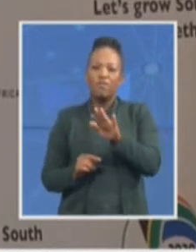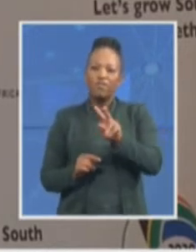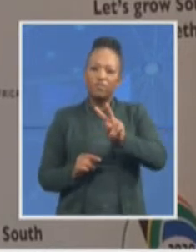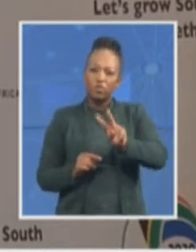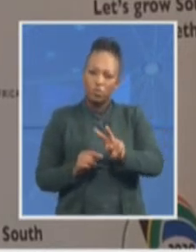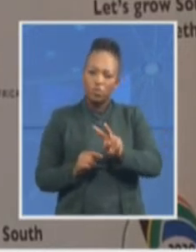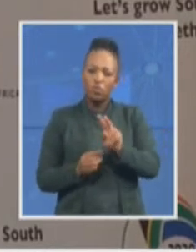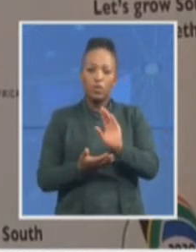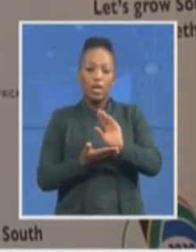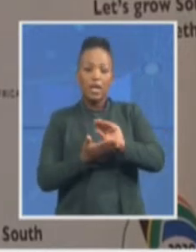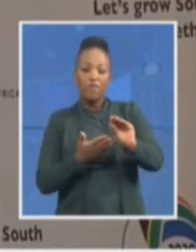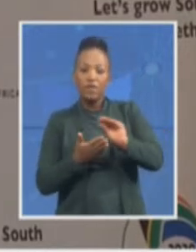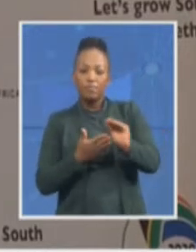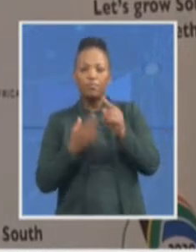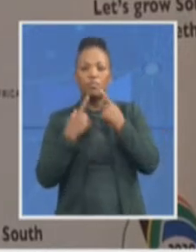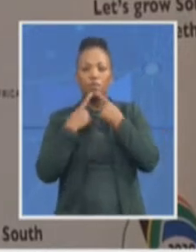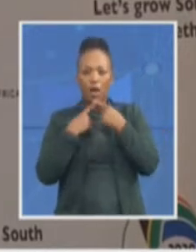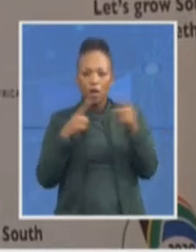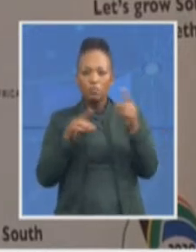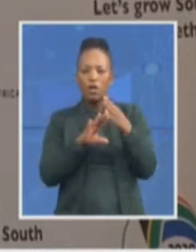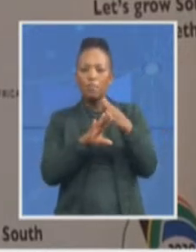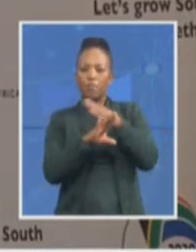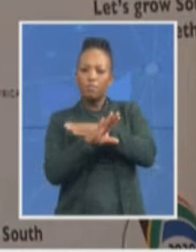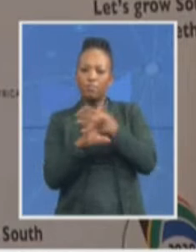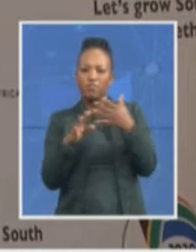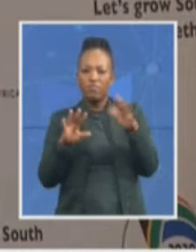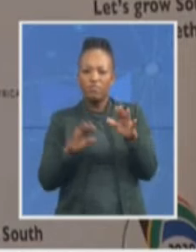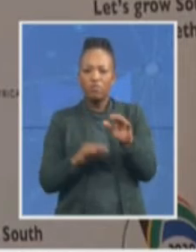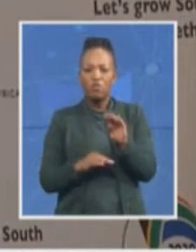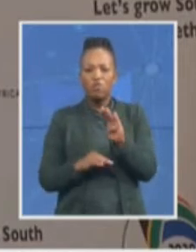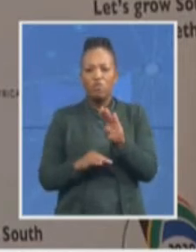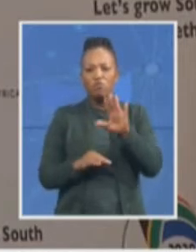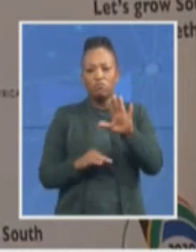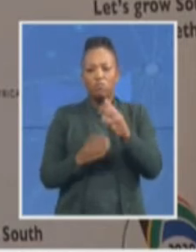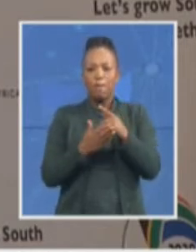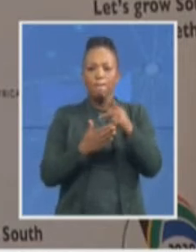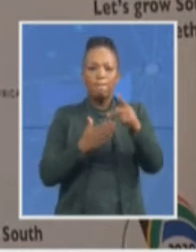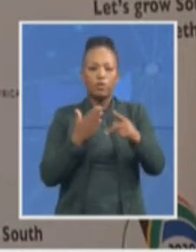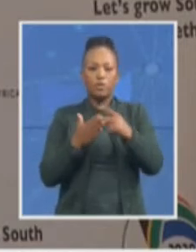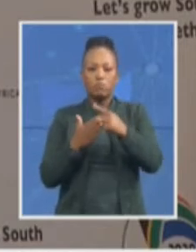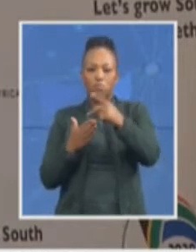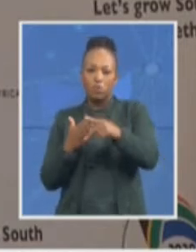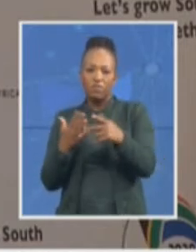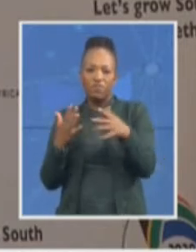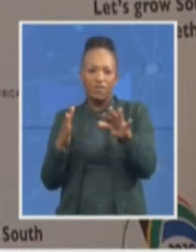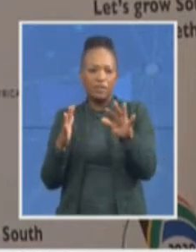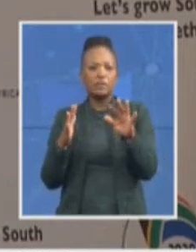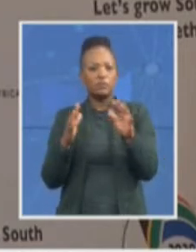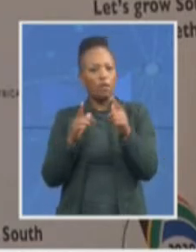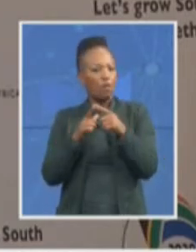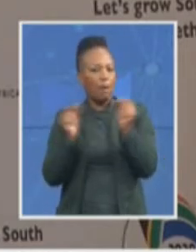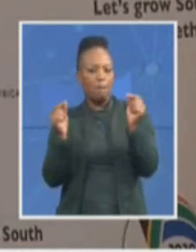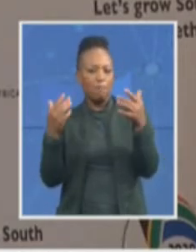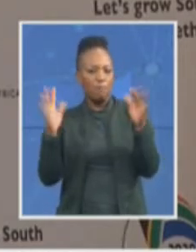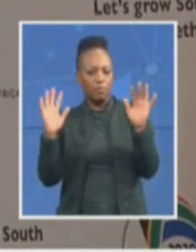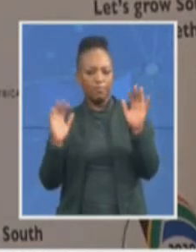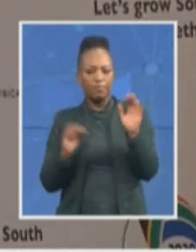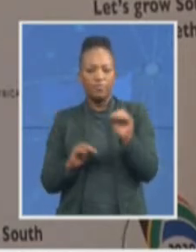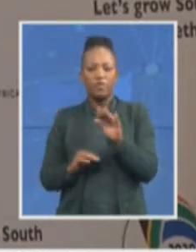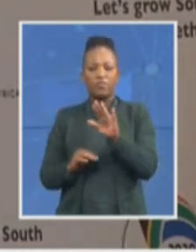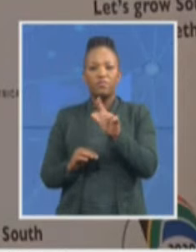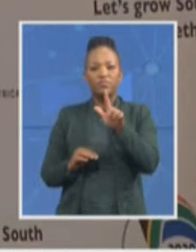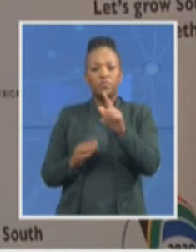previously, 45 projects have already been completed. A further 57 projects are currently under